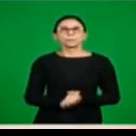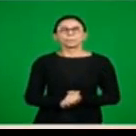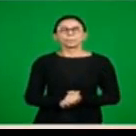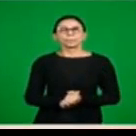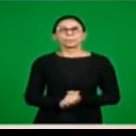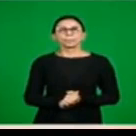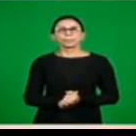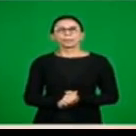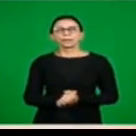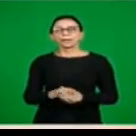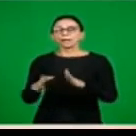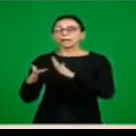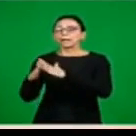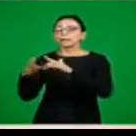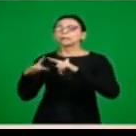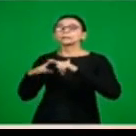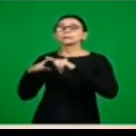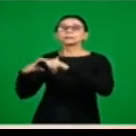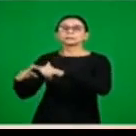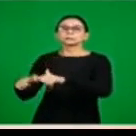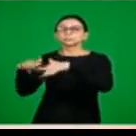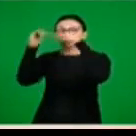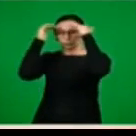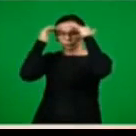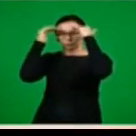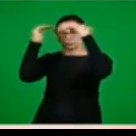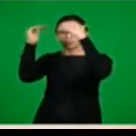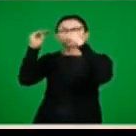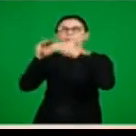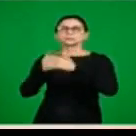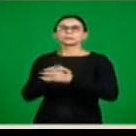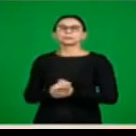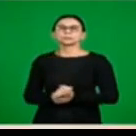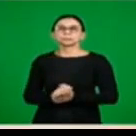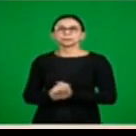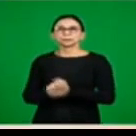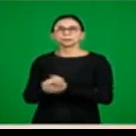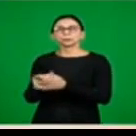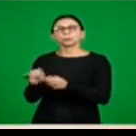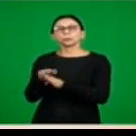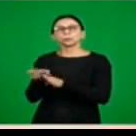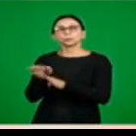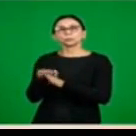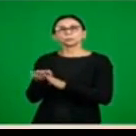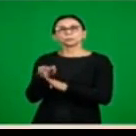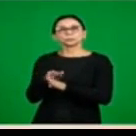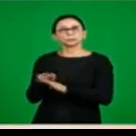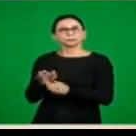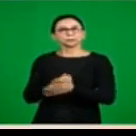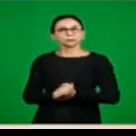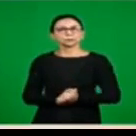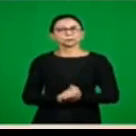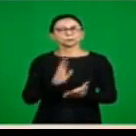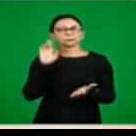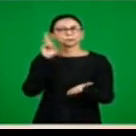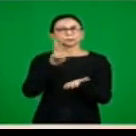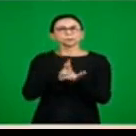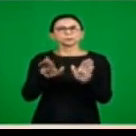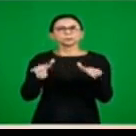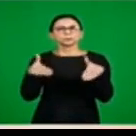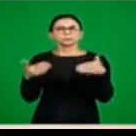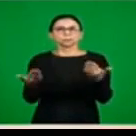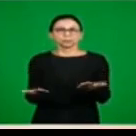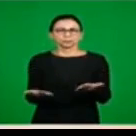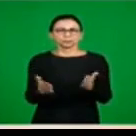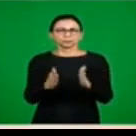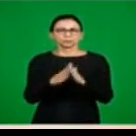the church keep? What are the results to attend the recommendation to the Church of